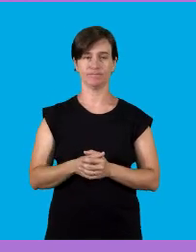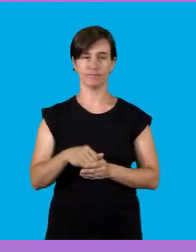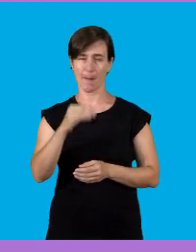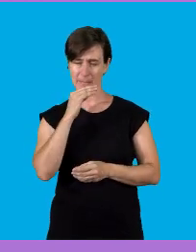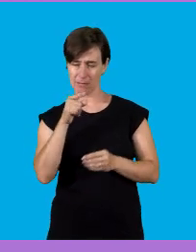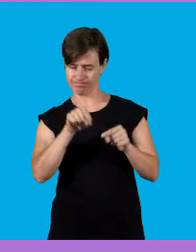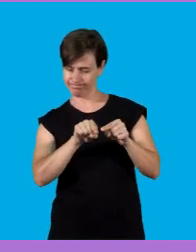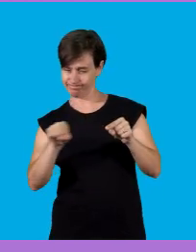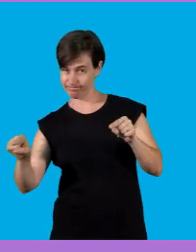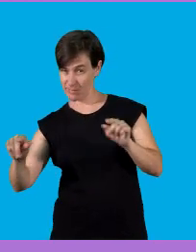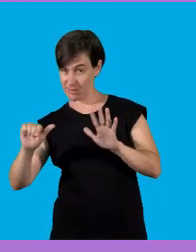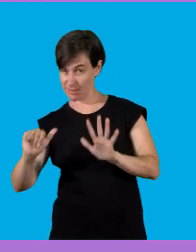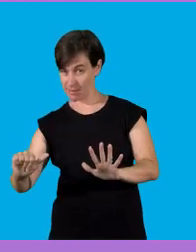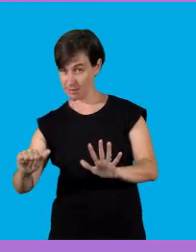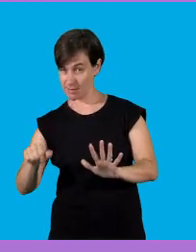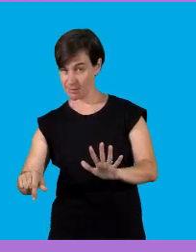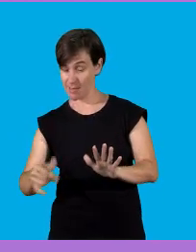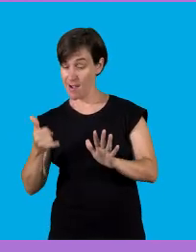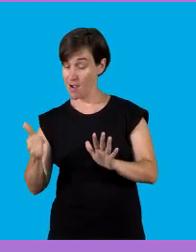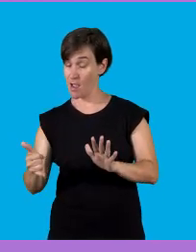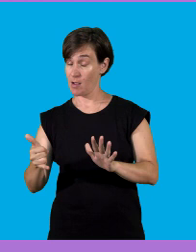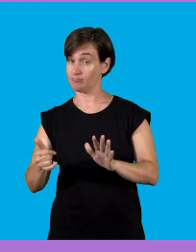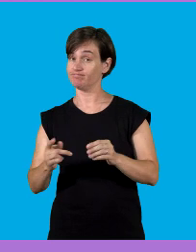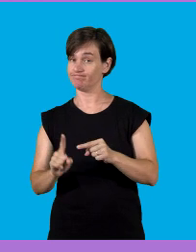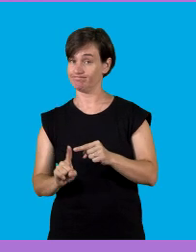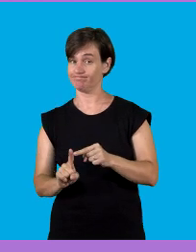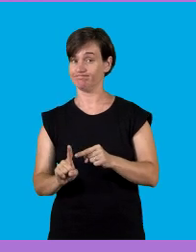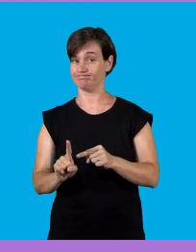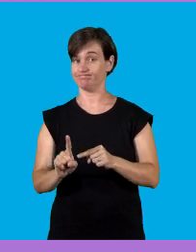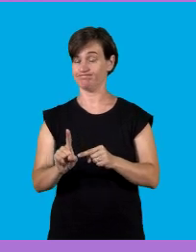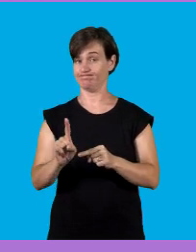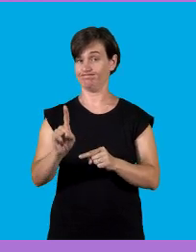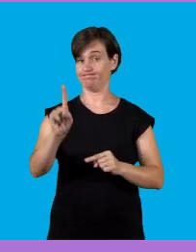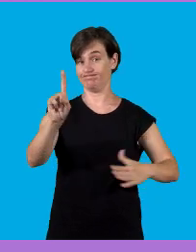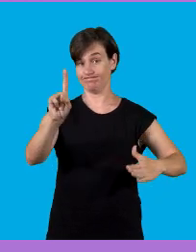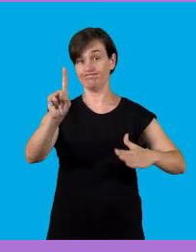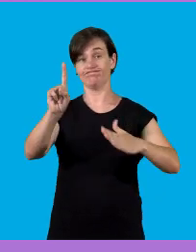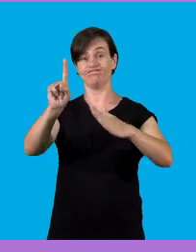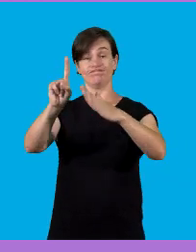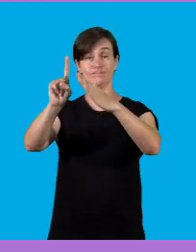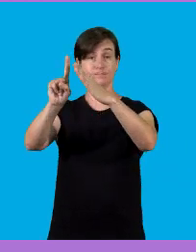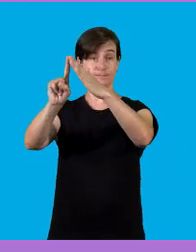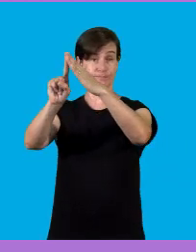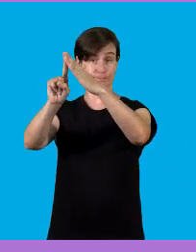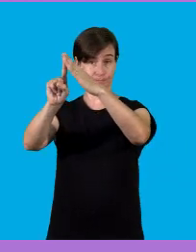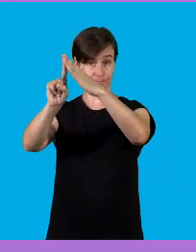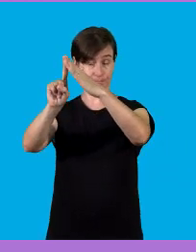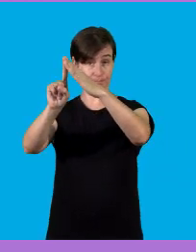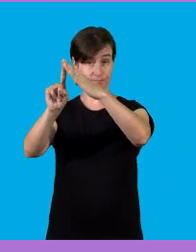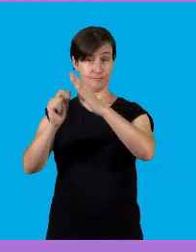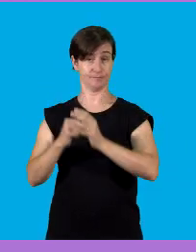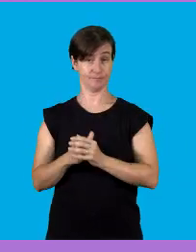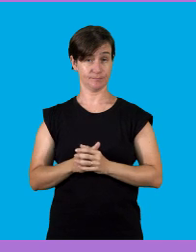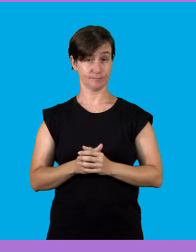6 gallons. Here we have 6. And now we must move, right? I'm going to move vertically upwards, right, from 6